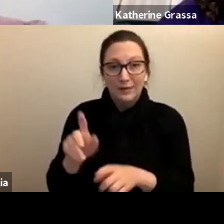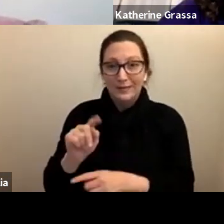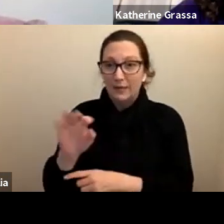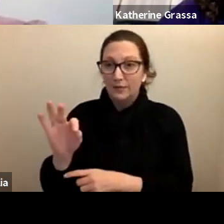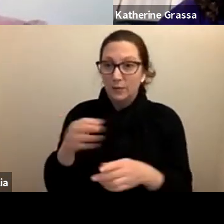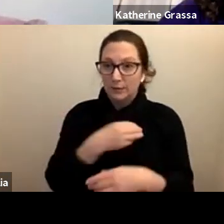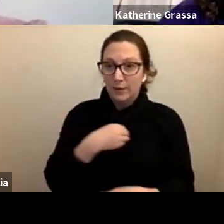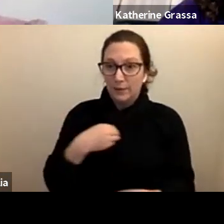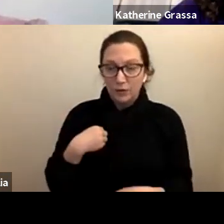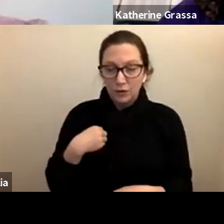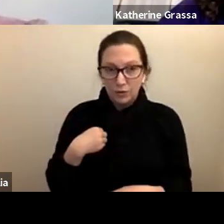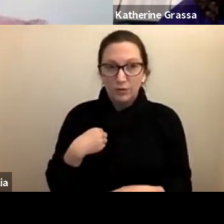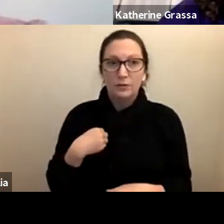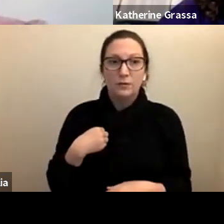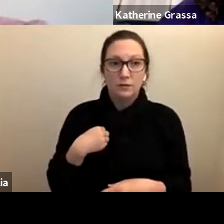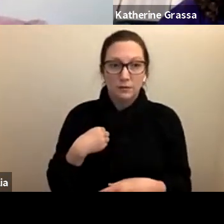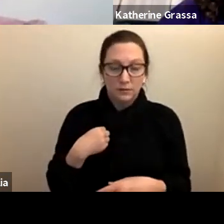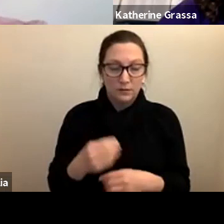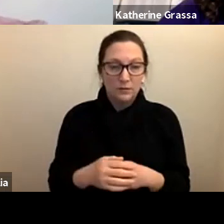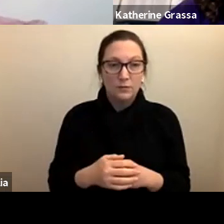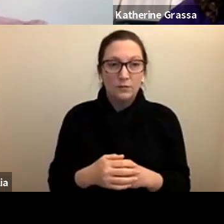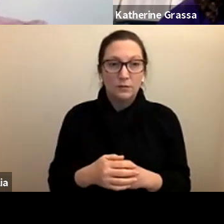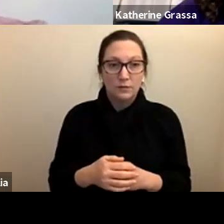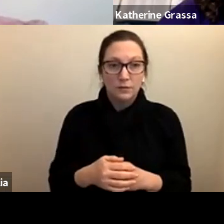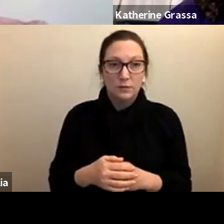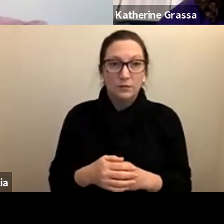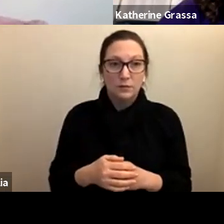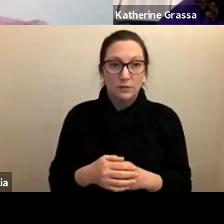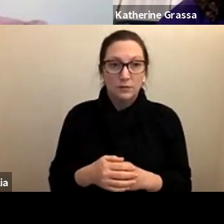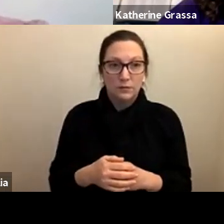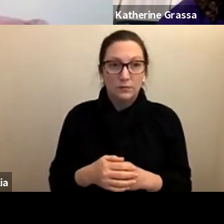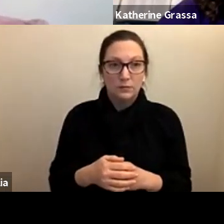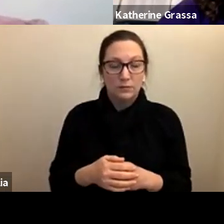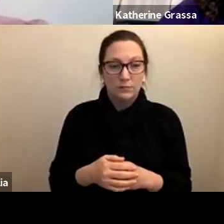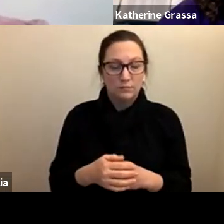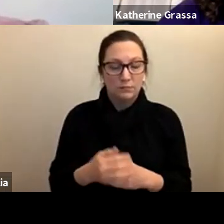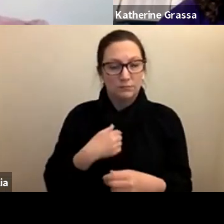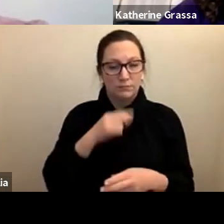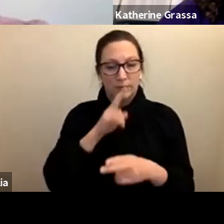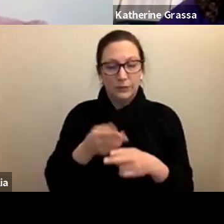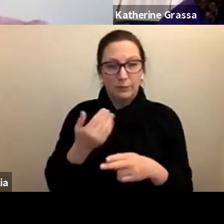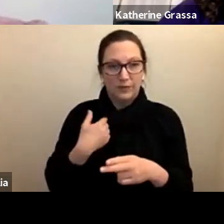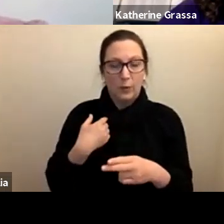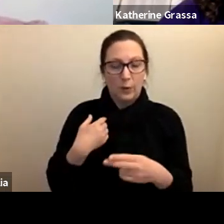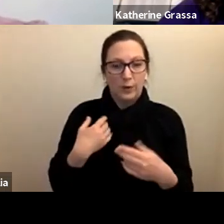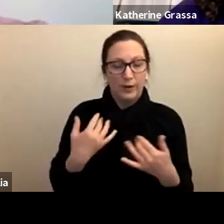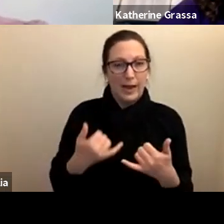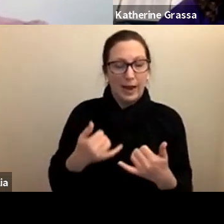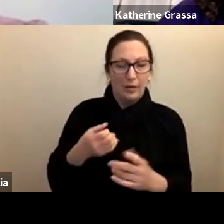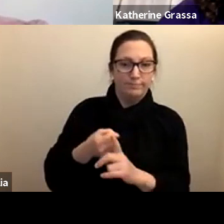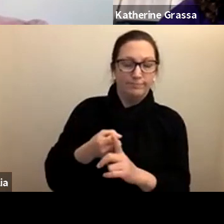members, again, this is we are turning a corner here. And so I greatly